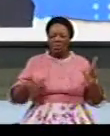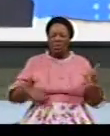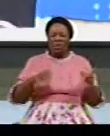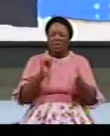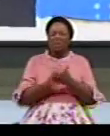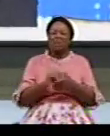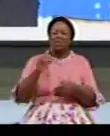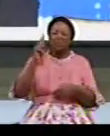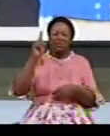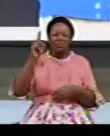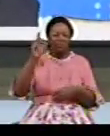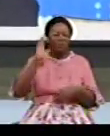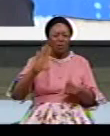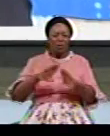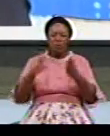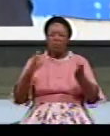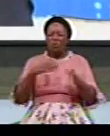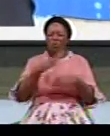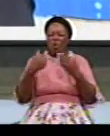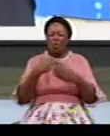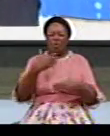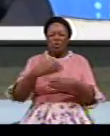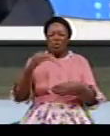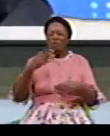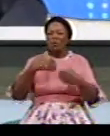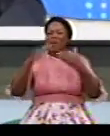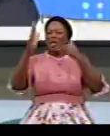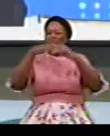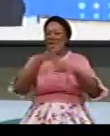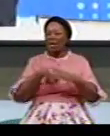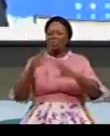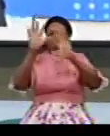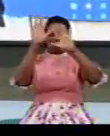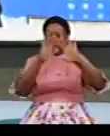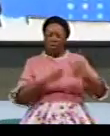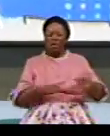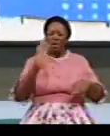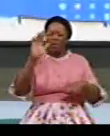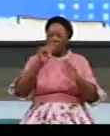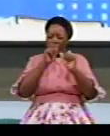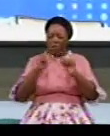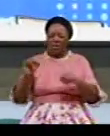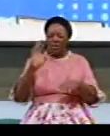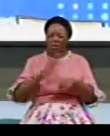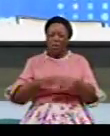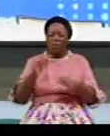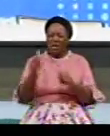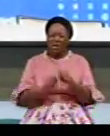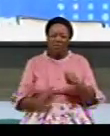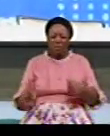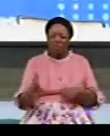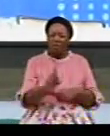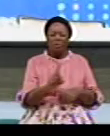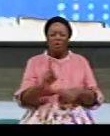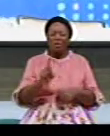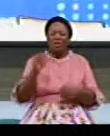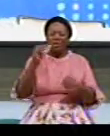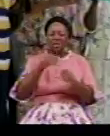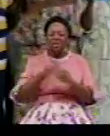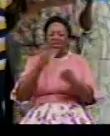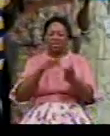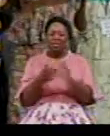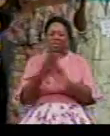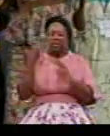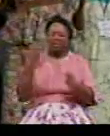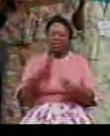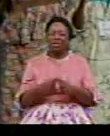inward part, and in the hidden part thou shalt make me to know wisdom. Look at